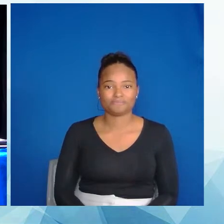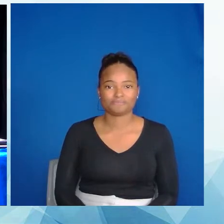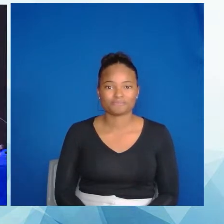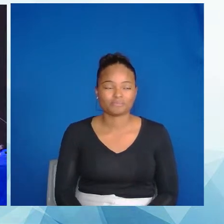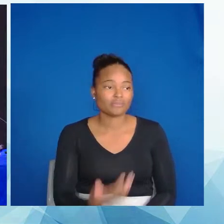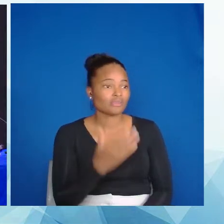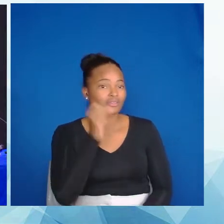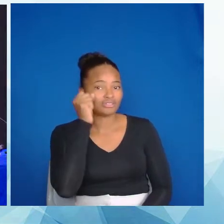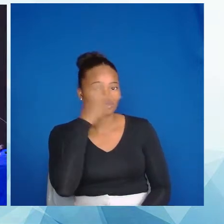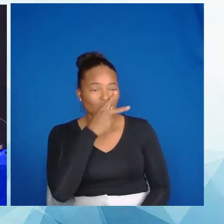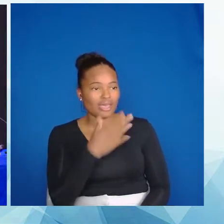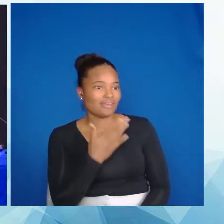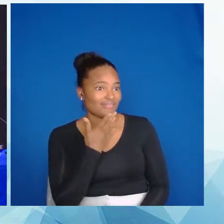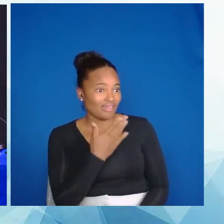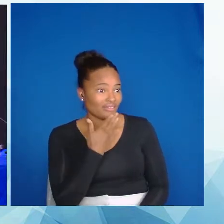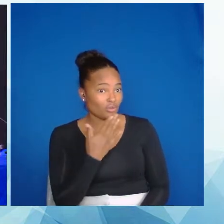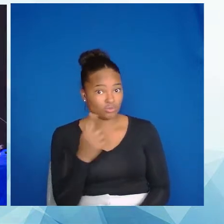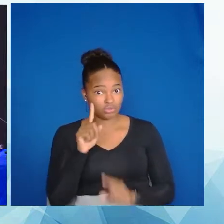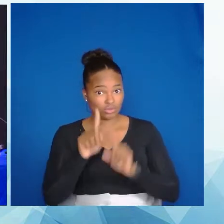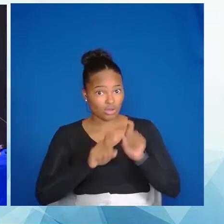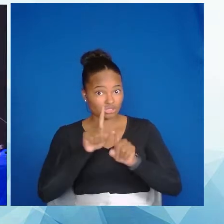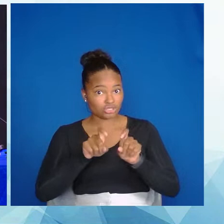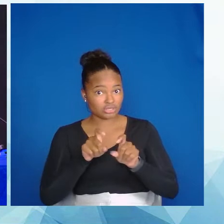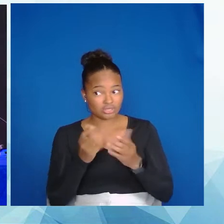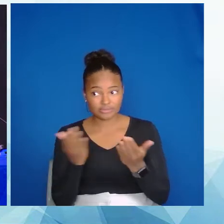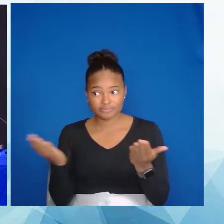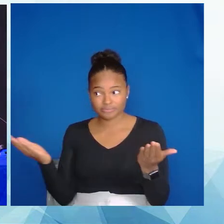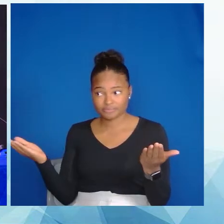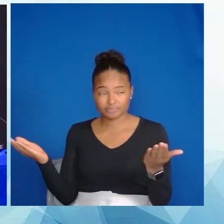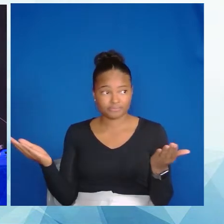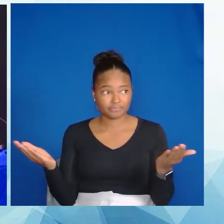Any questions from the board?